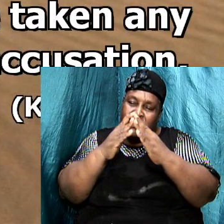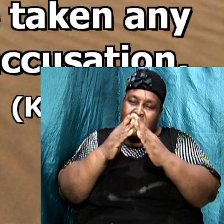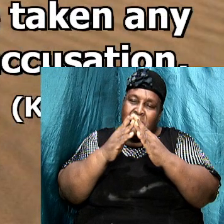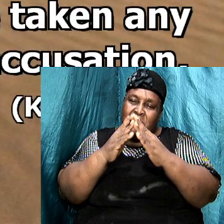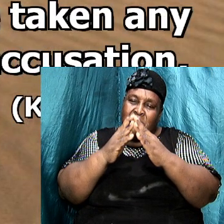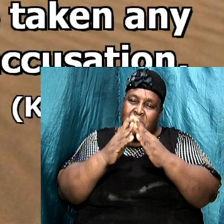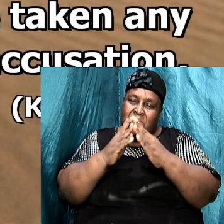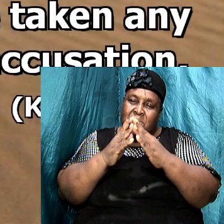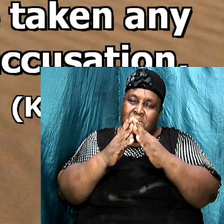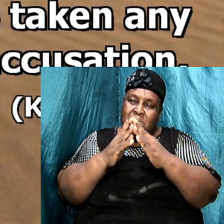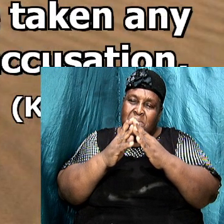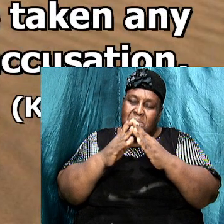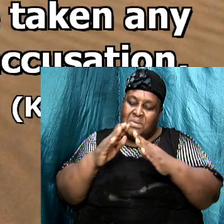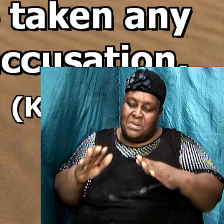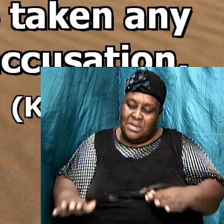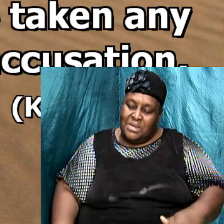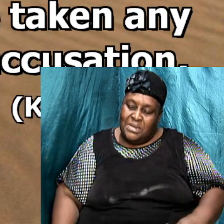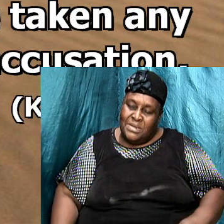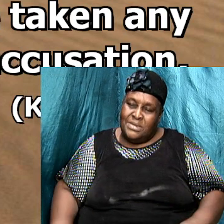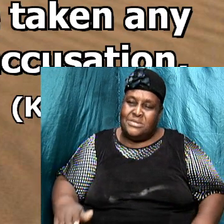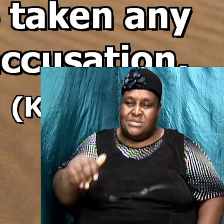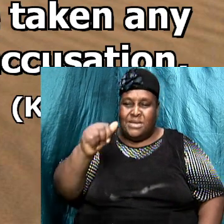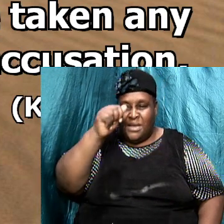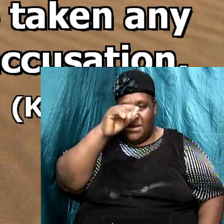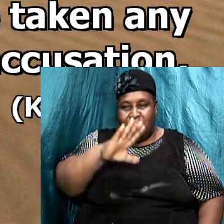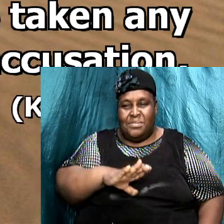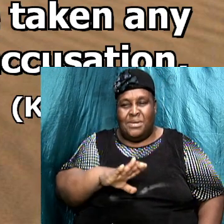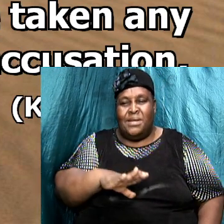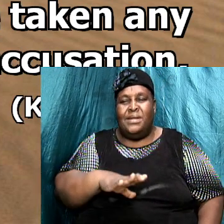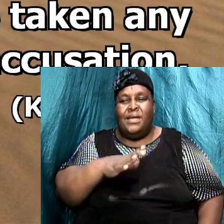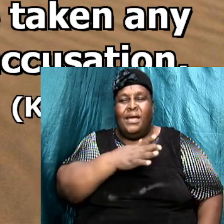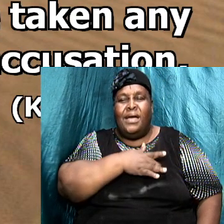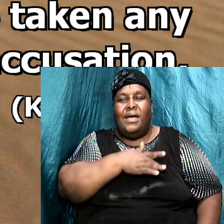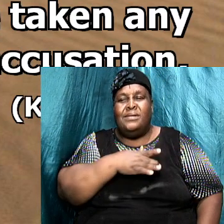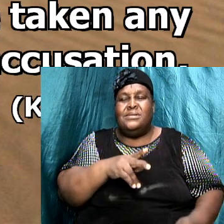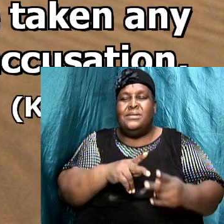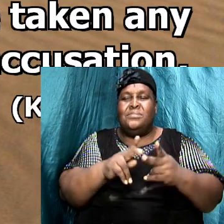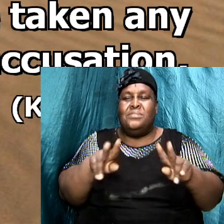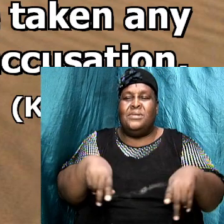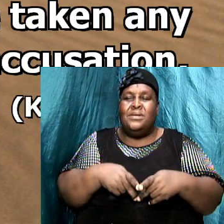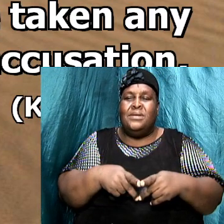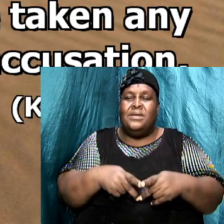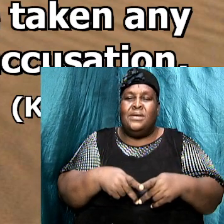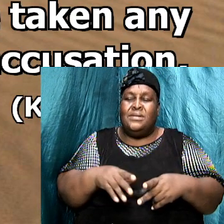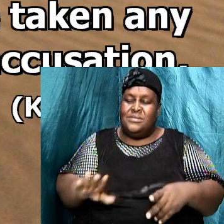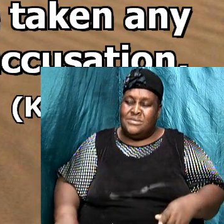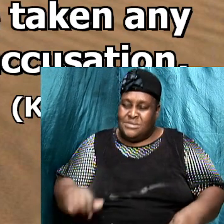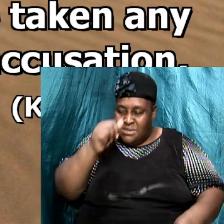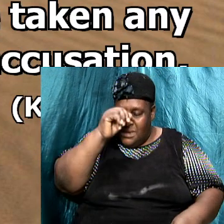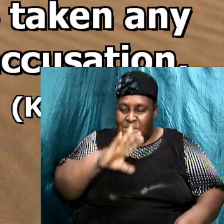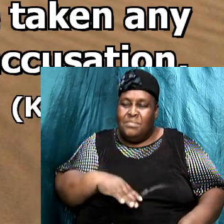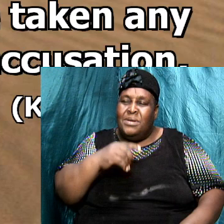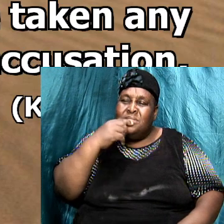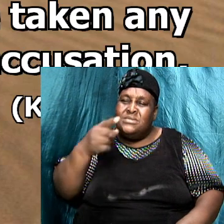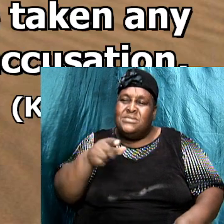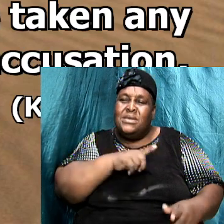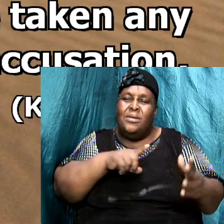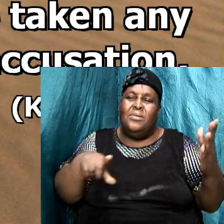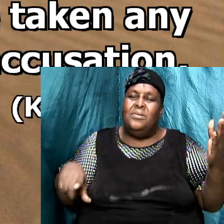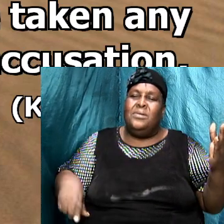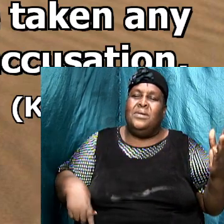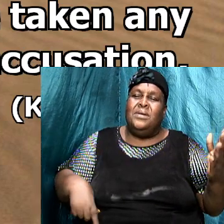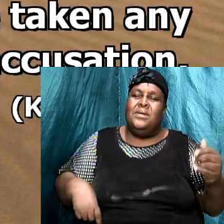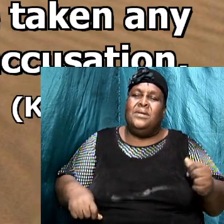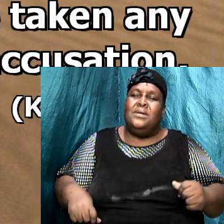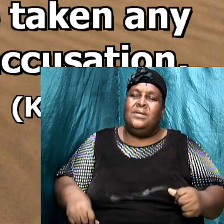And Zacchaeus' heart was at the place, look here, and Zacchaeus said, look here. And Zacchaeus stood and said unto the Lord, behold, Lord,